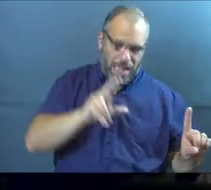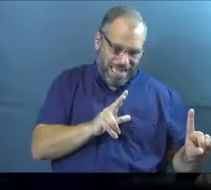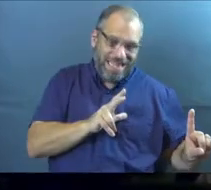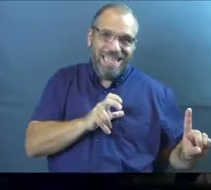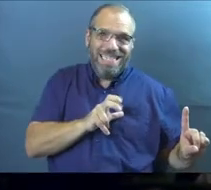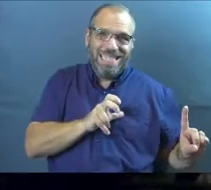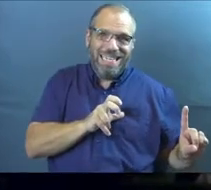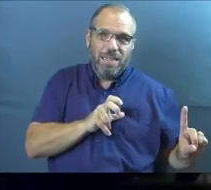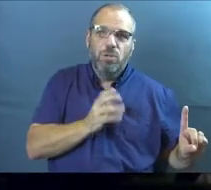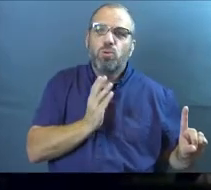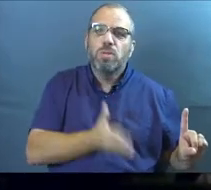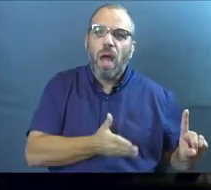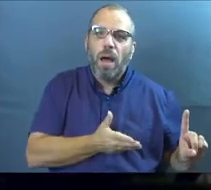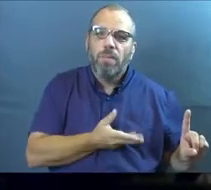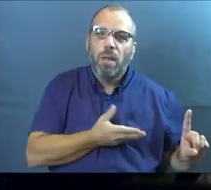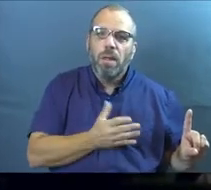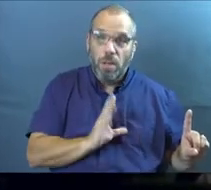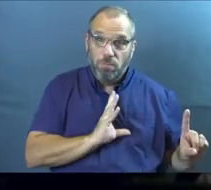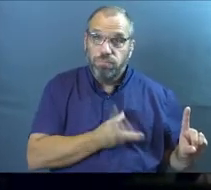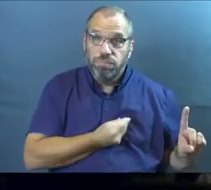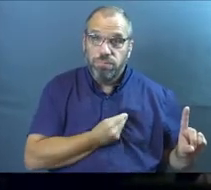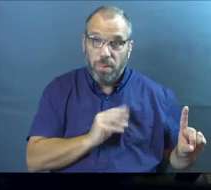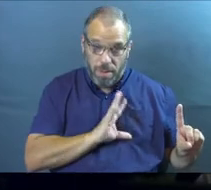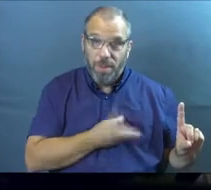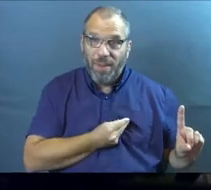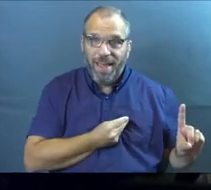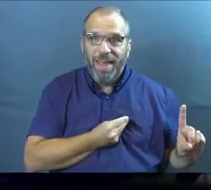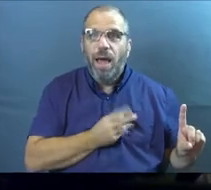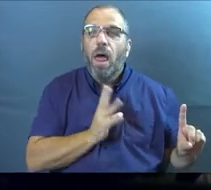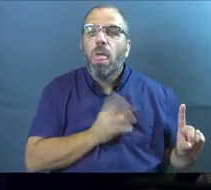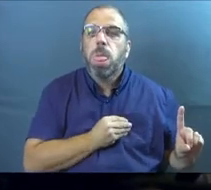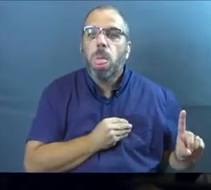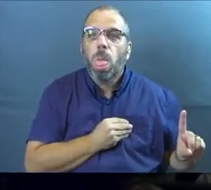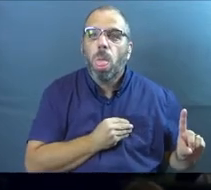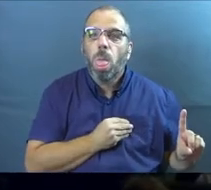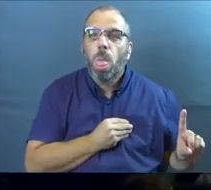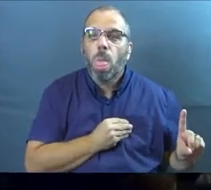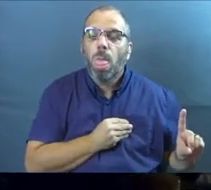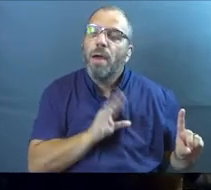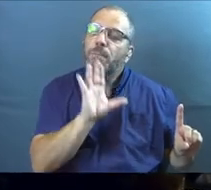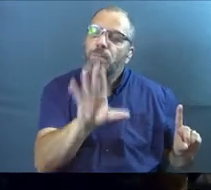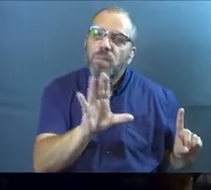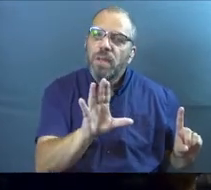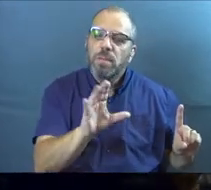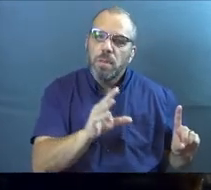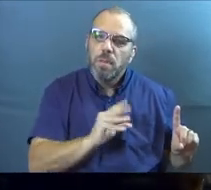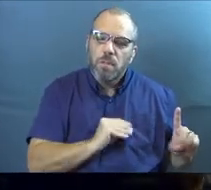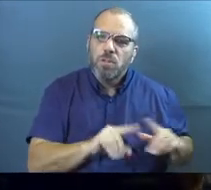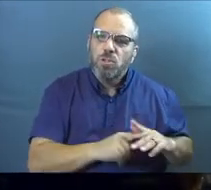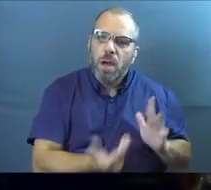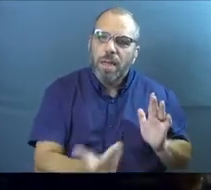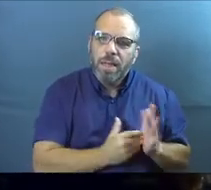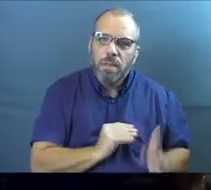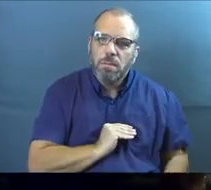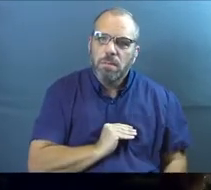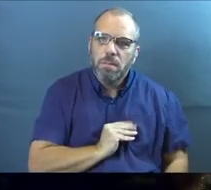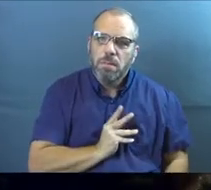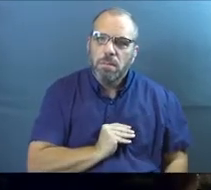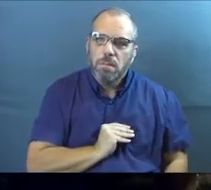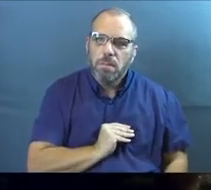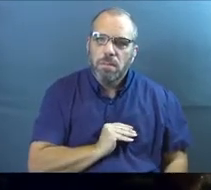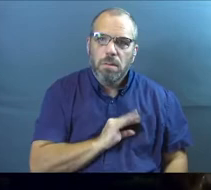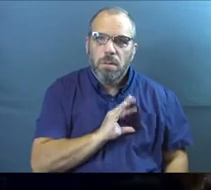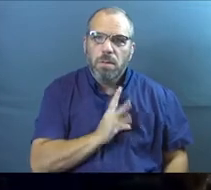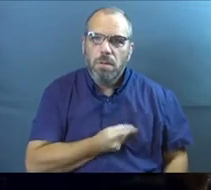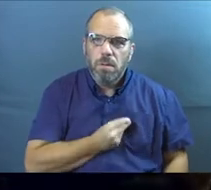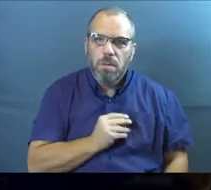being attentive to what's the Holy Spirit doing. And we need to start this practice again so that we'll get